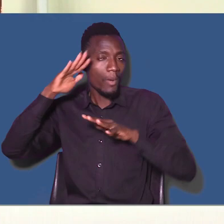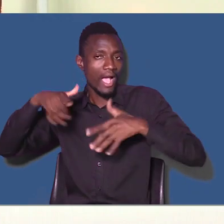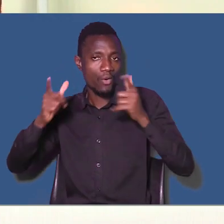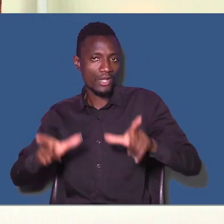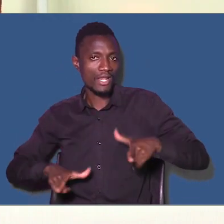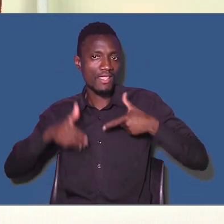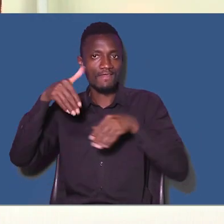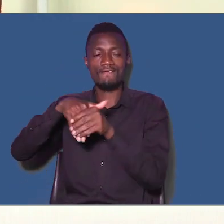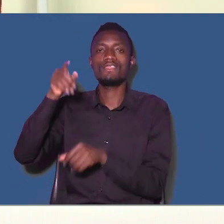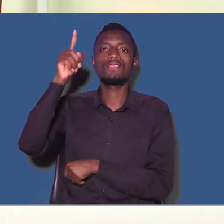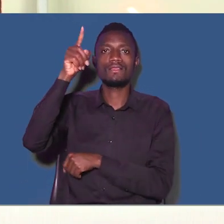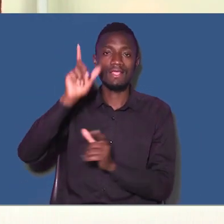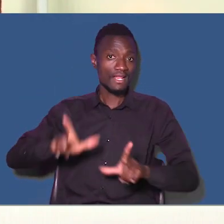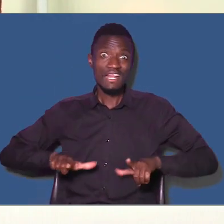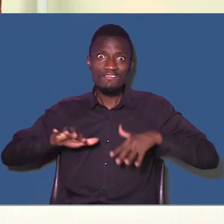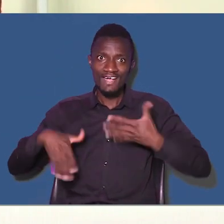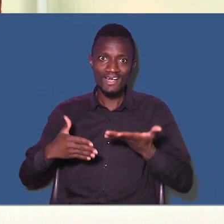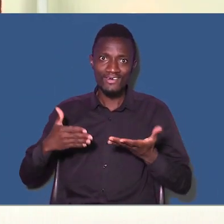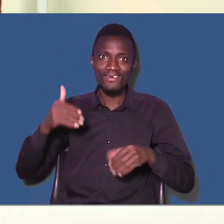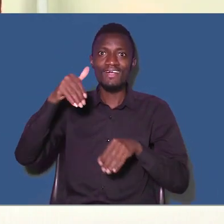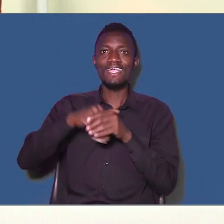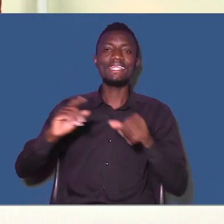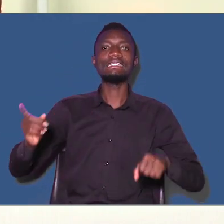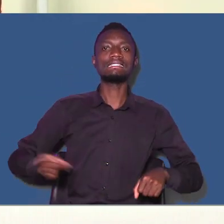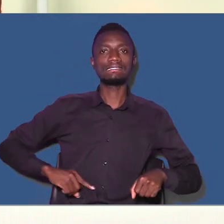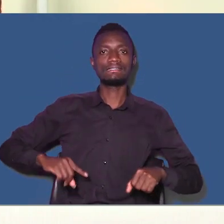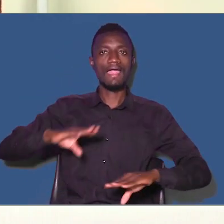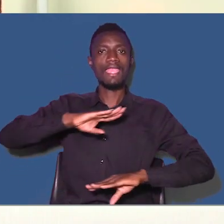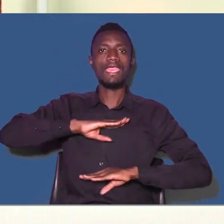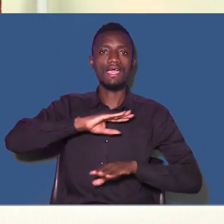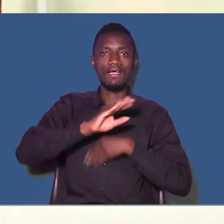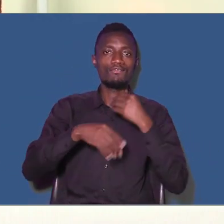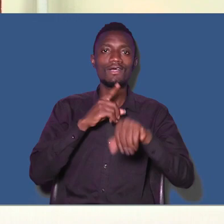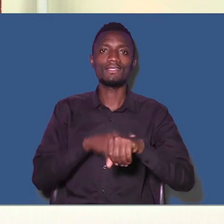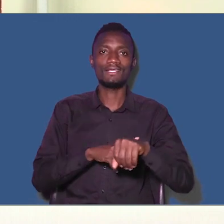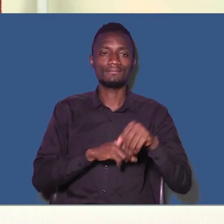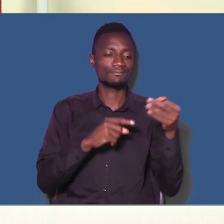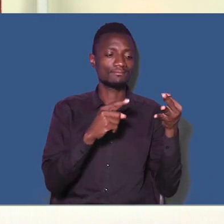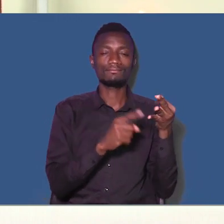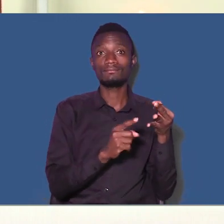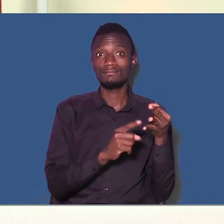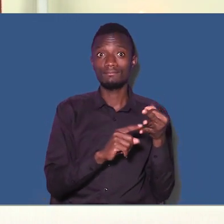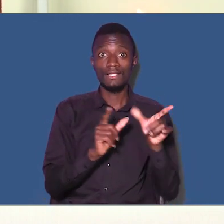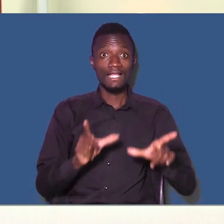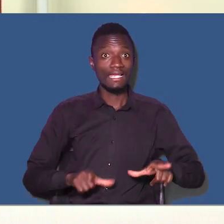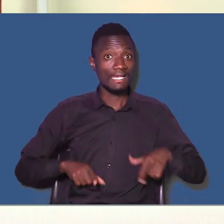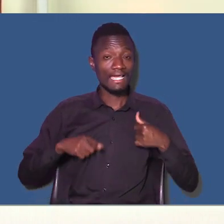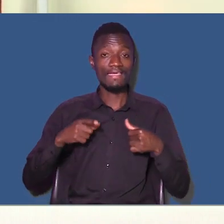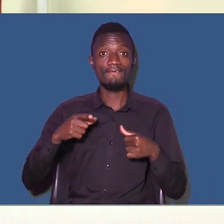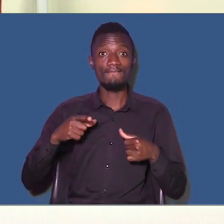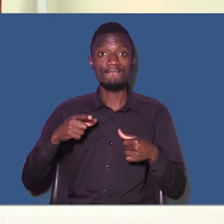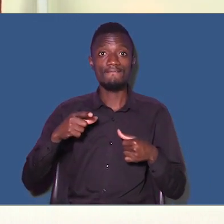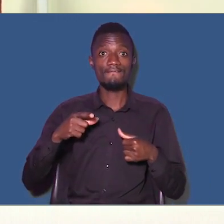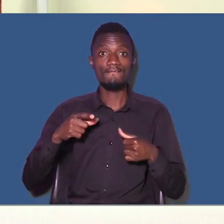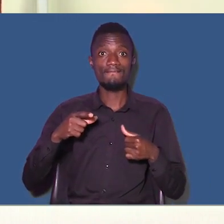contentment. And thirdly, life in abundance means serving others.